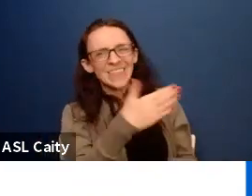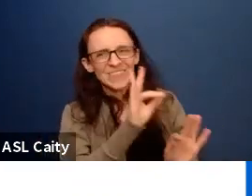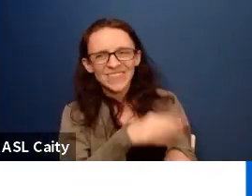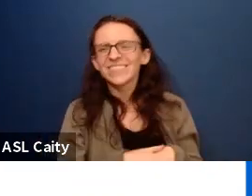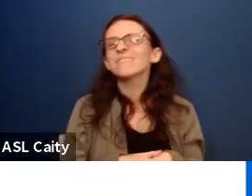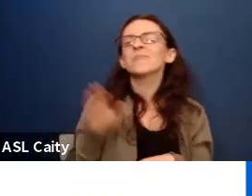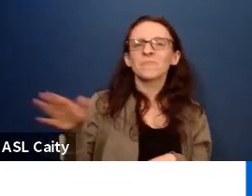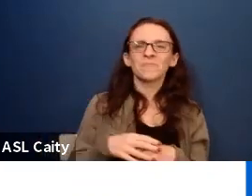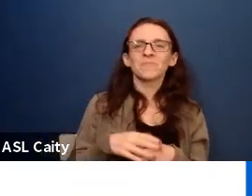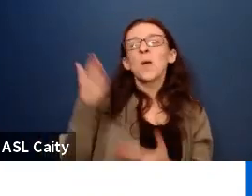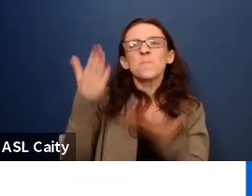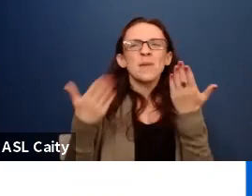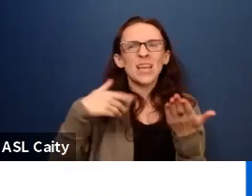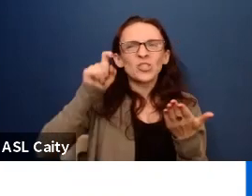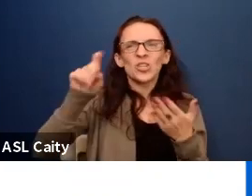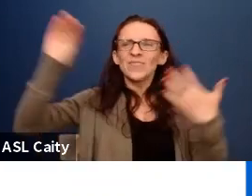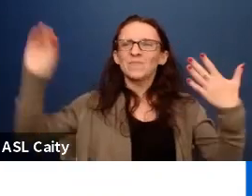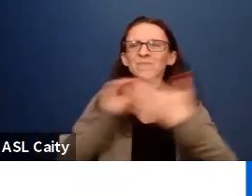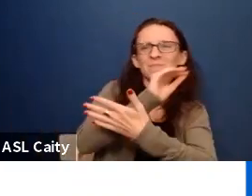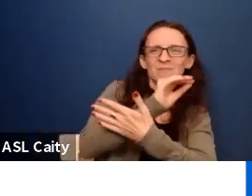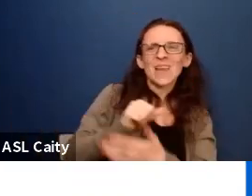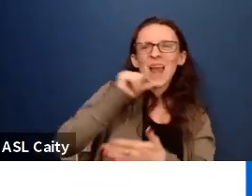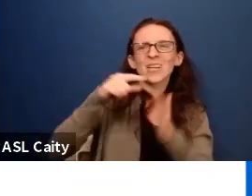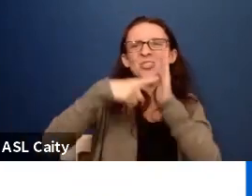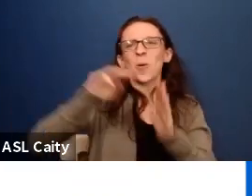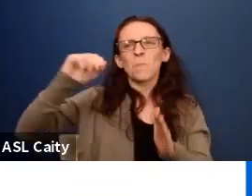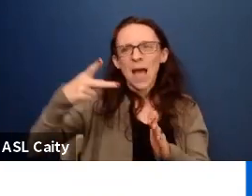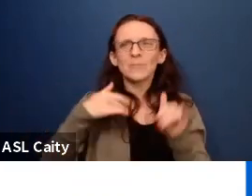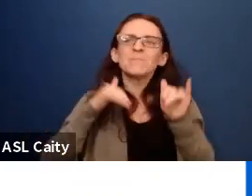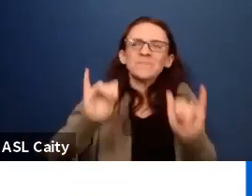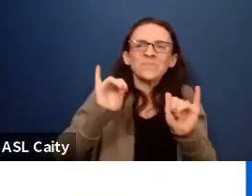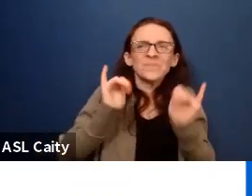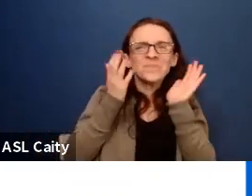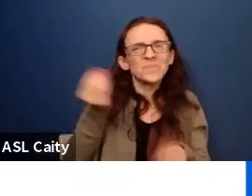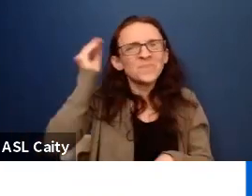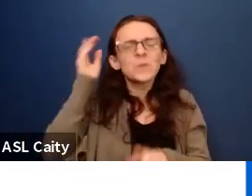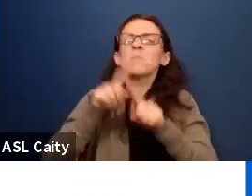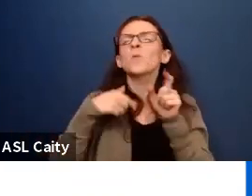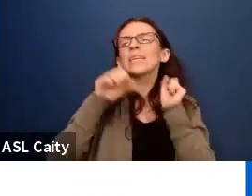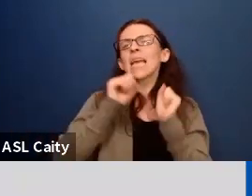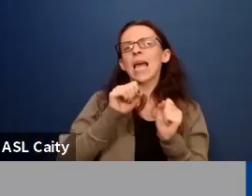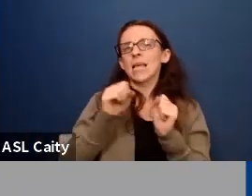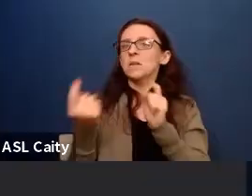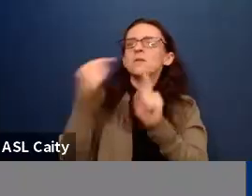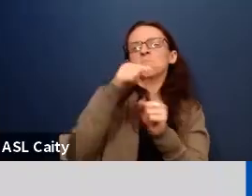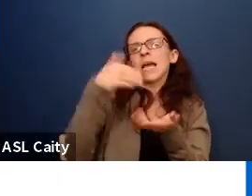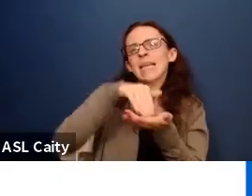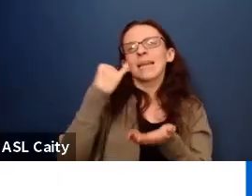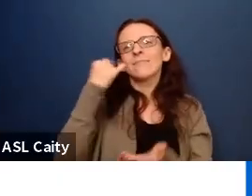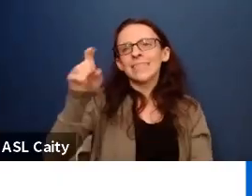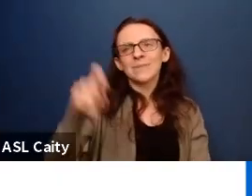I maybe should have started with those instead of the maps. But we can come back to the maps if we need to. So